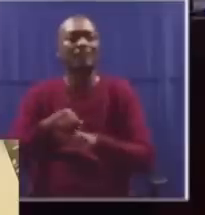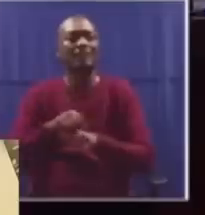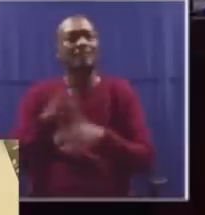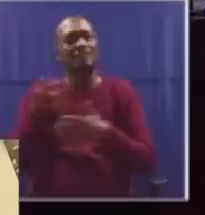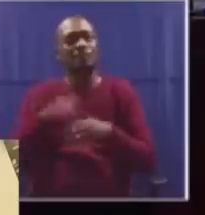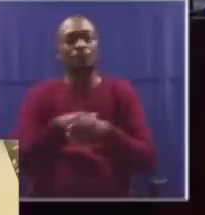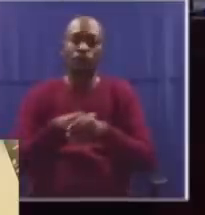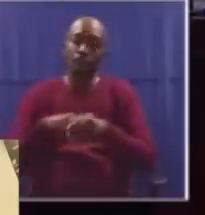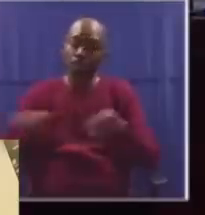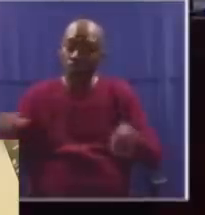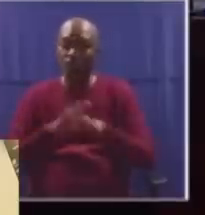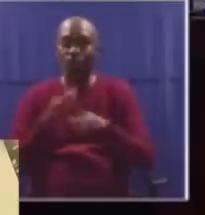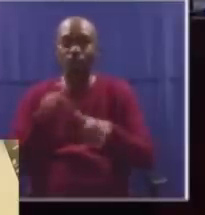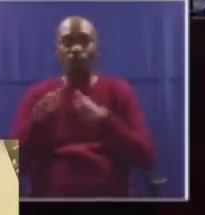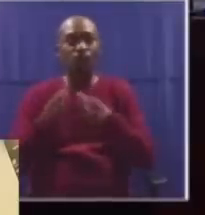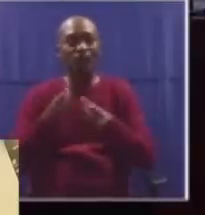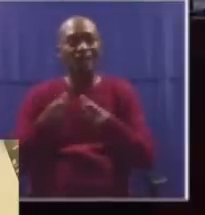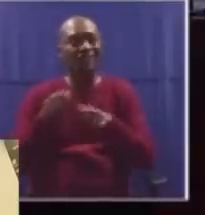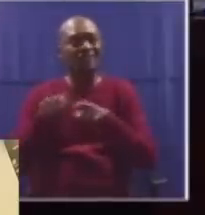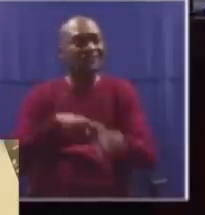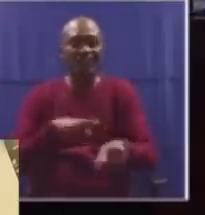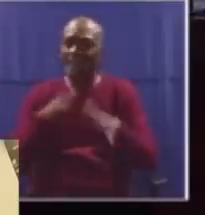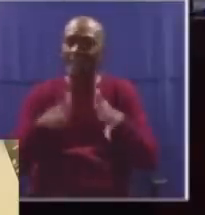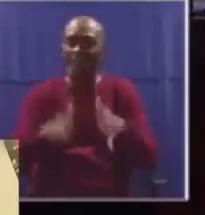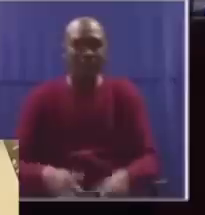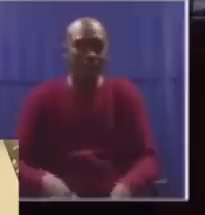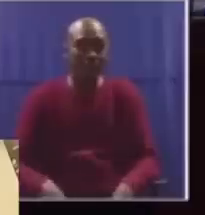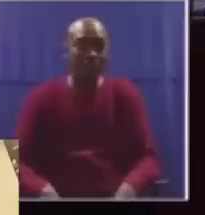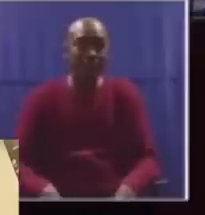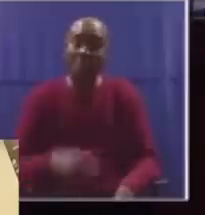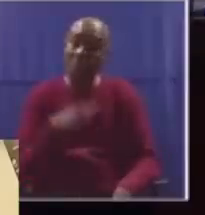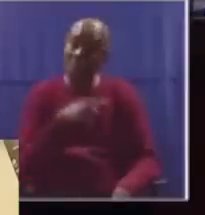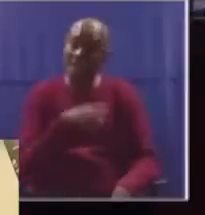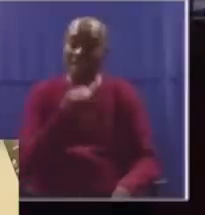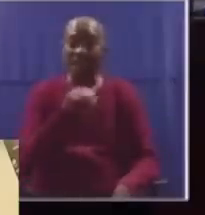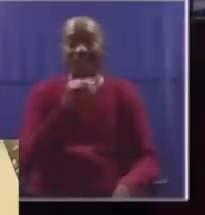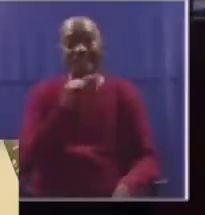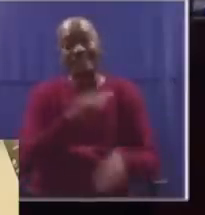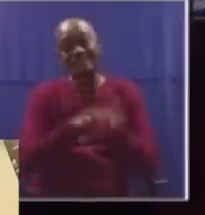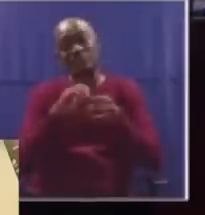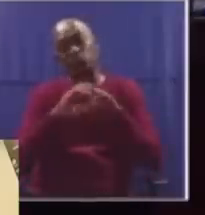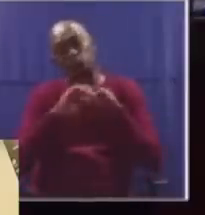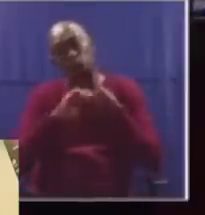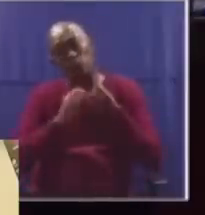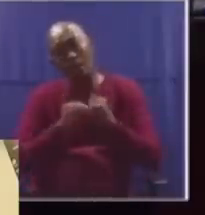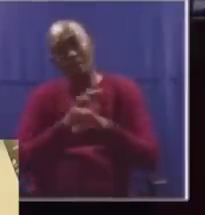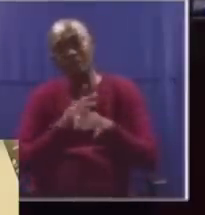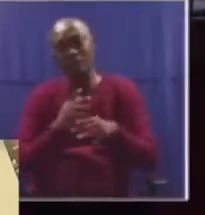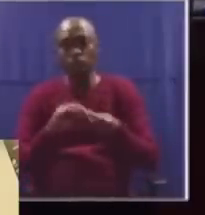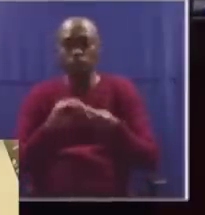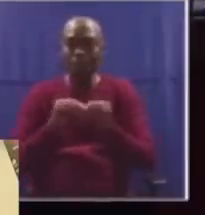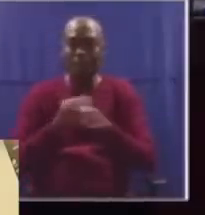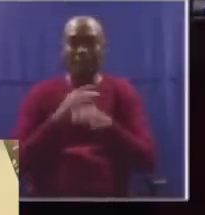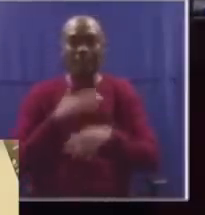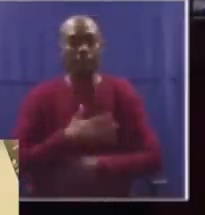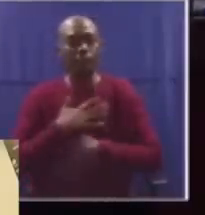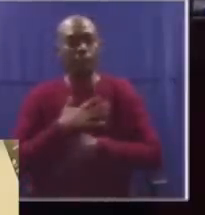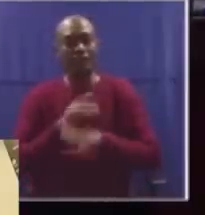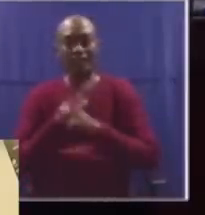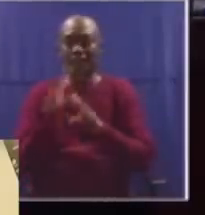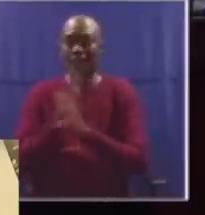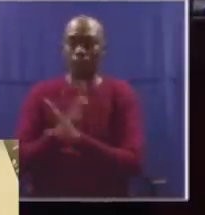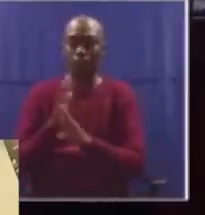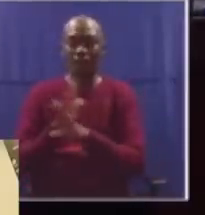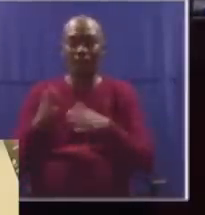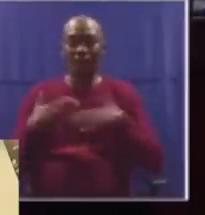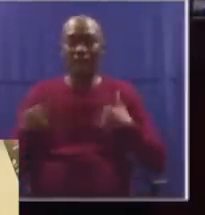for governance failures. Despite the ANC's best attempts to create the impression that the private health sector is